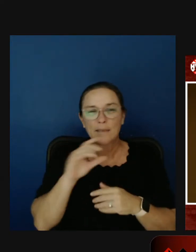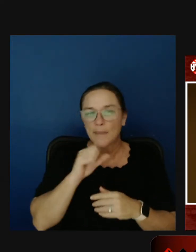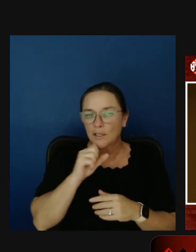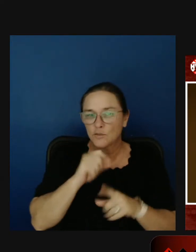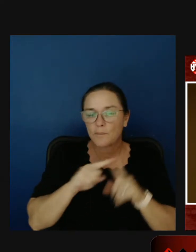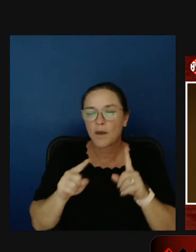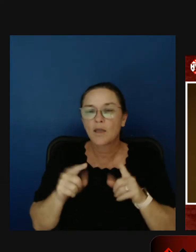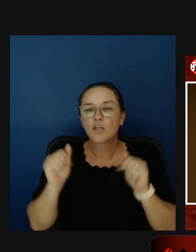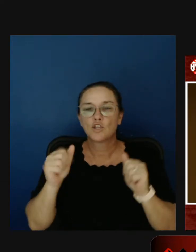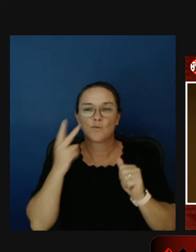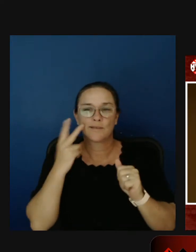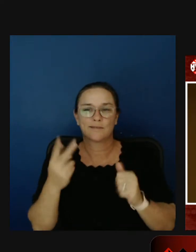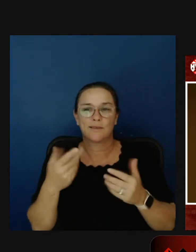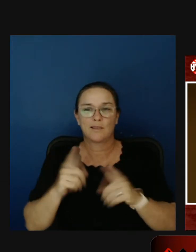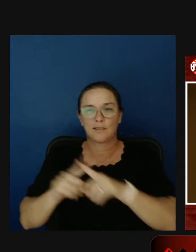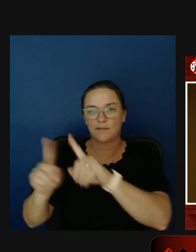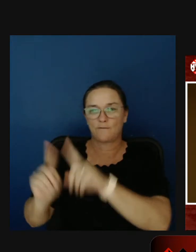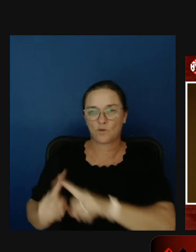able to tell them apart.